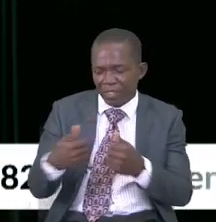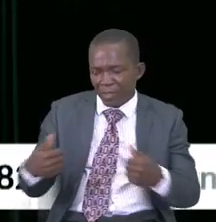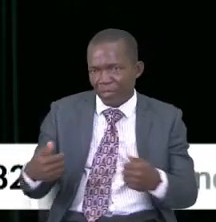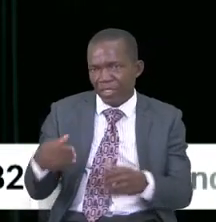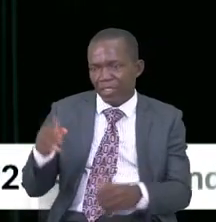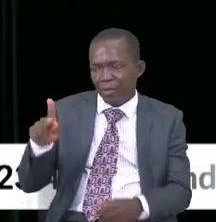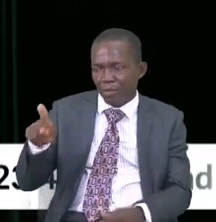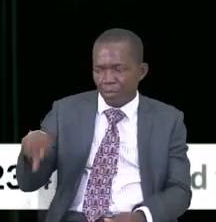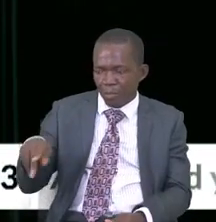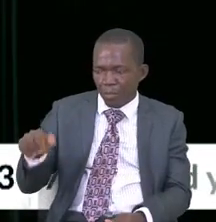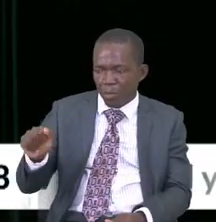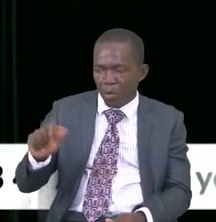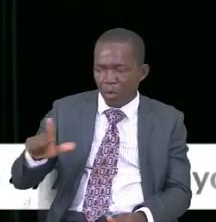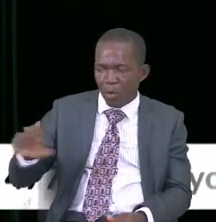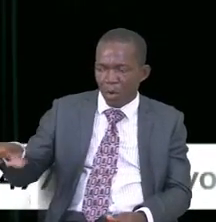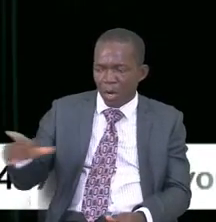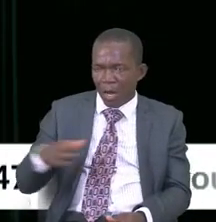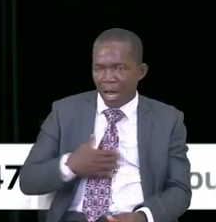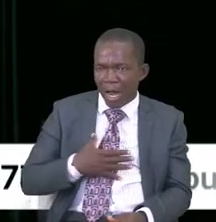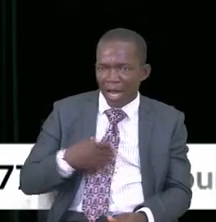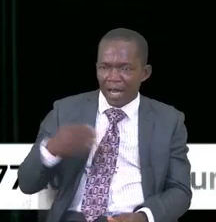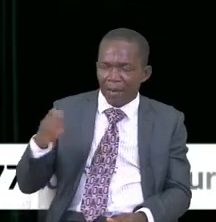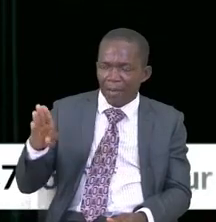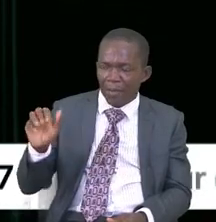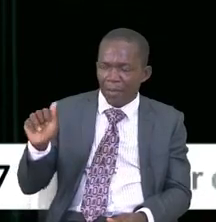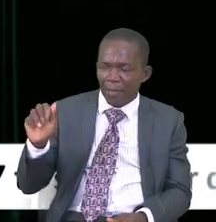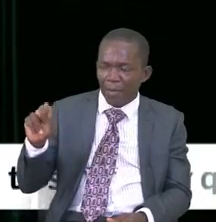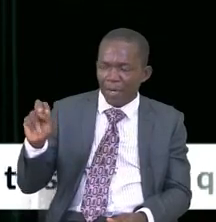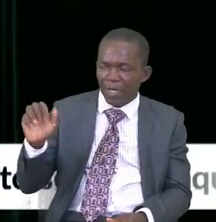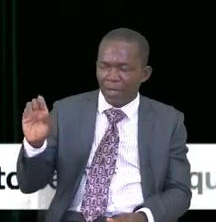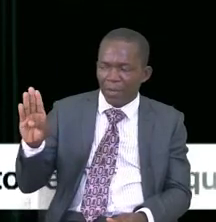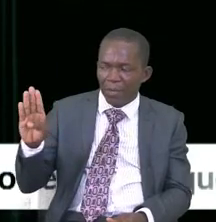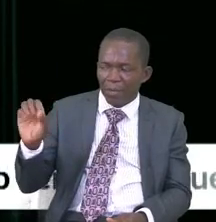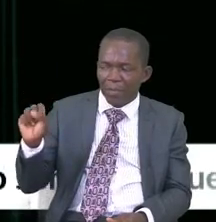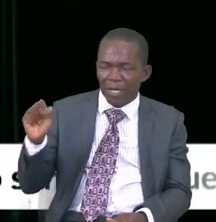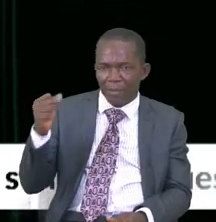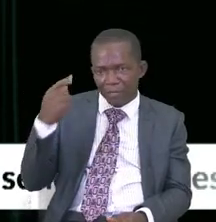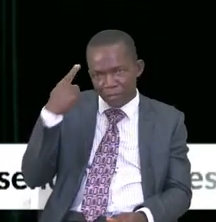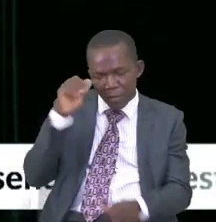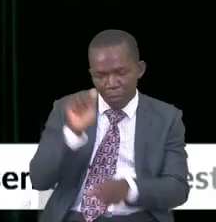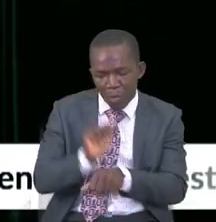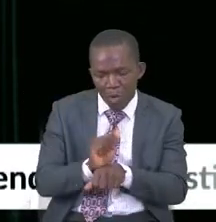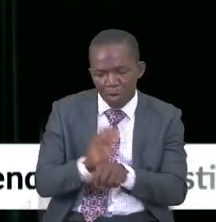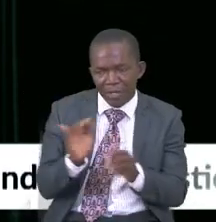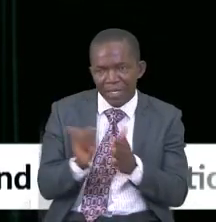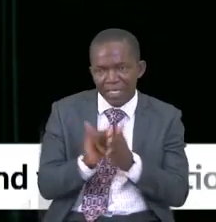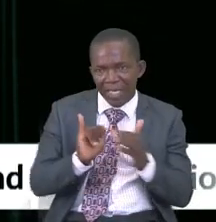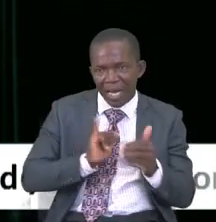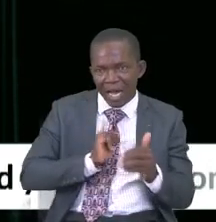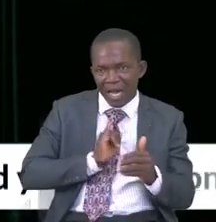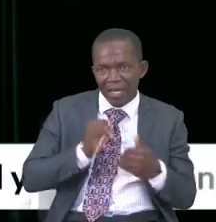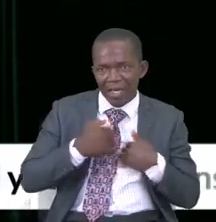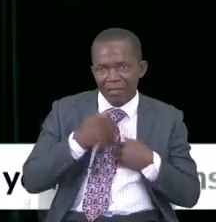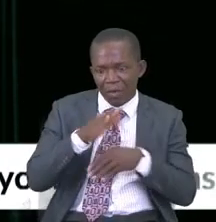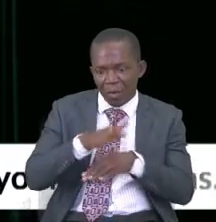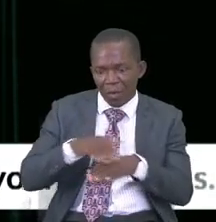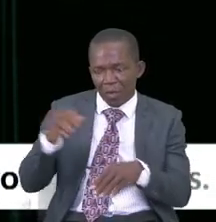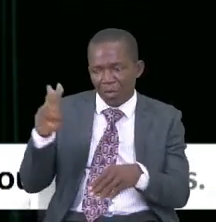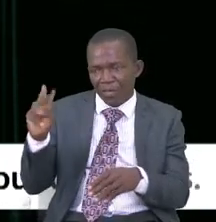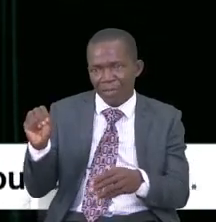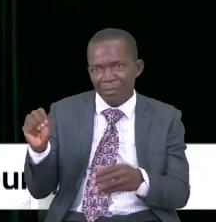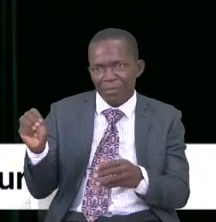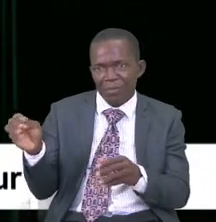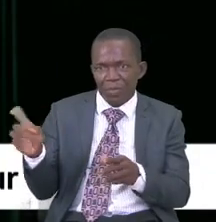Separate me, Saul and Barnabas, for the work whereunto I have called them. So here then it is.